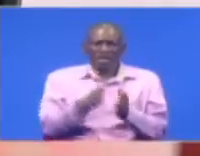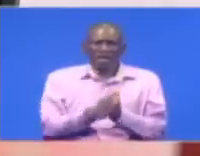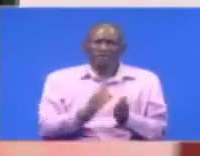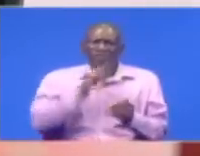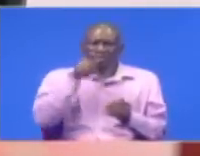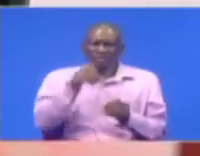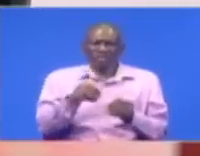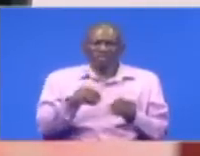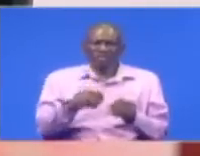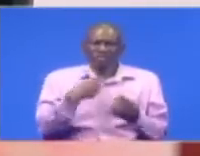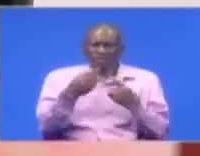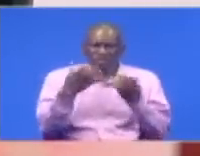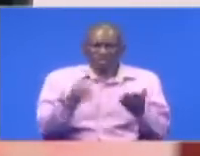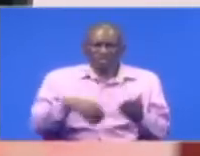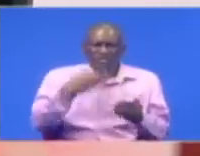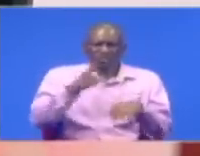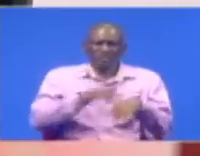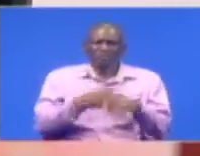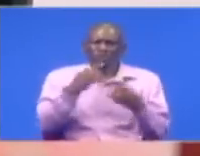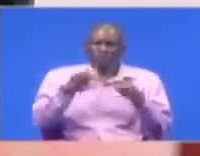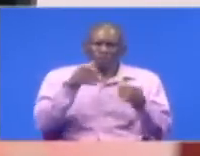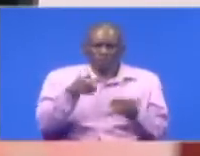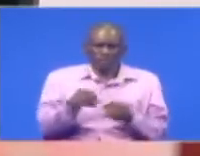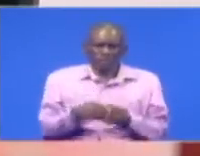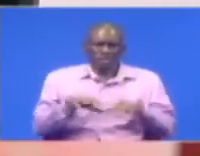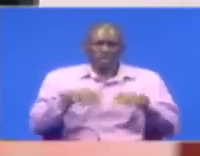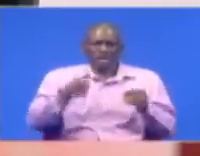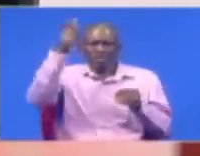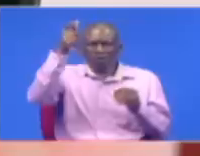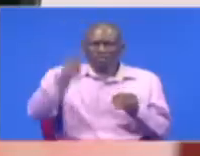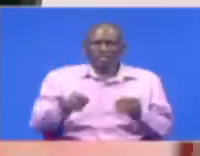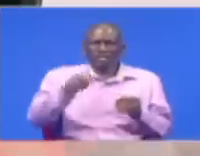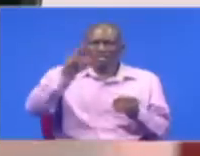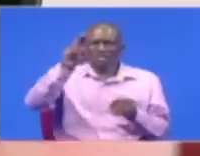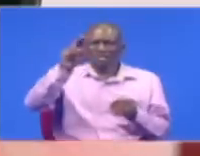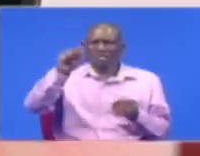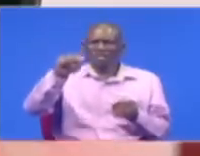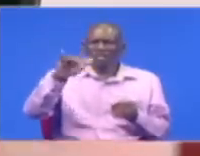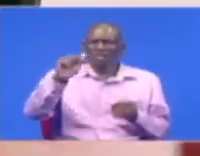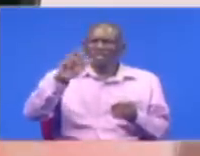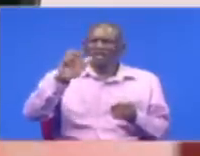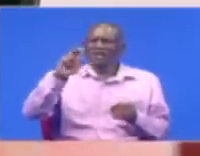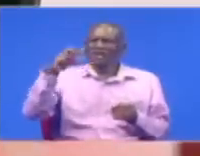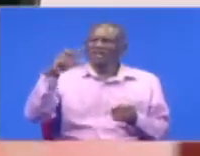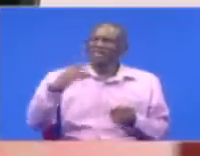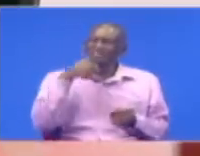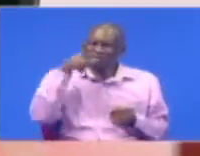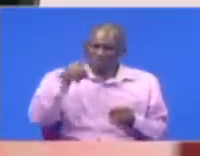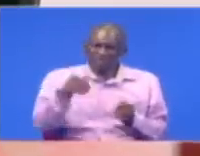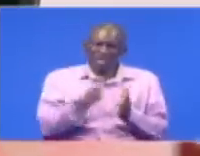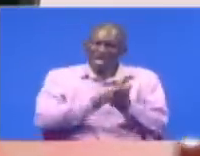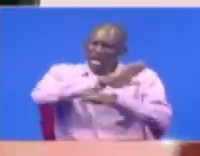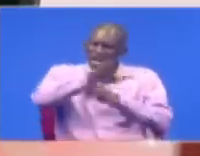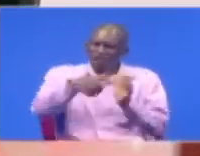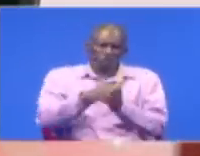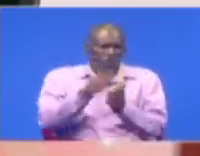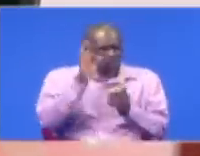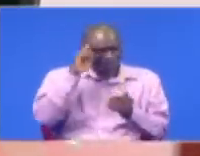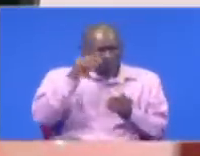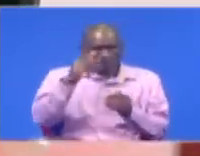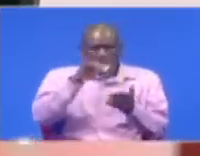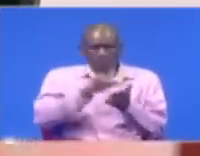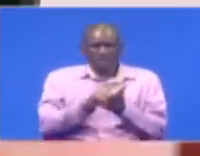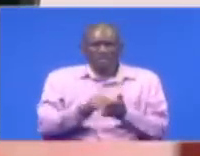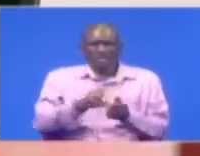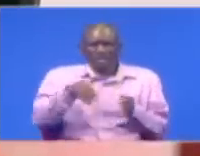to my Lord every other day, about Judge Nyarangi said this, and we all remember him for that. In other